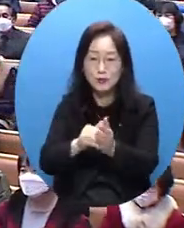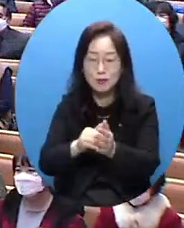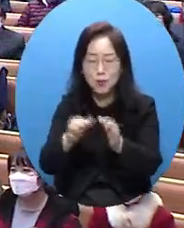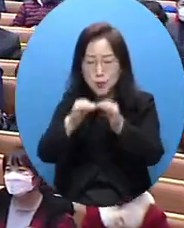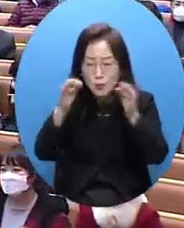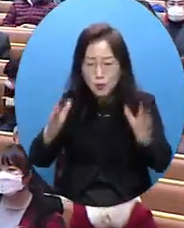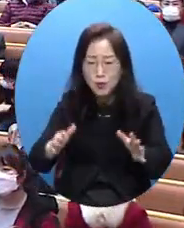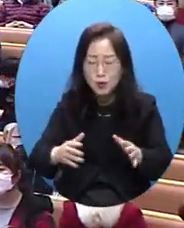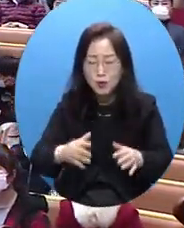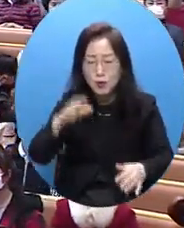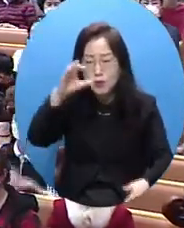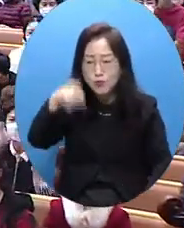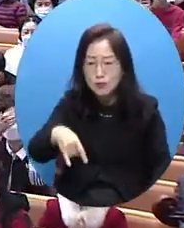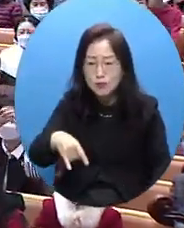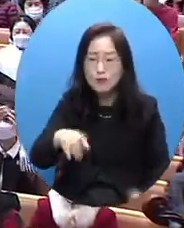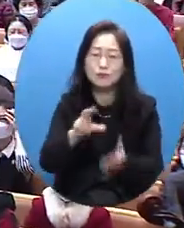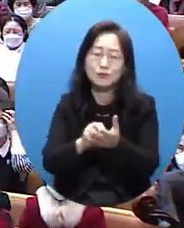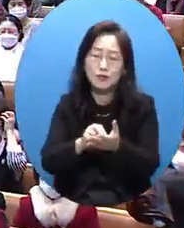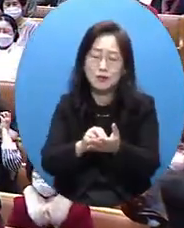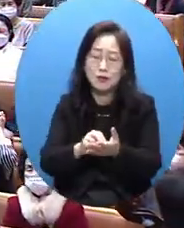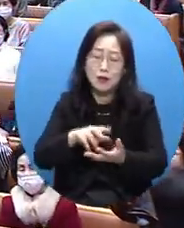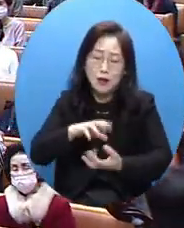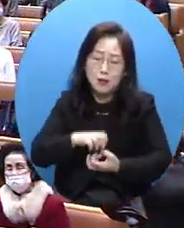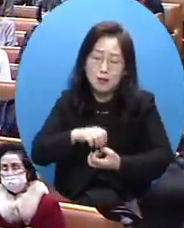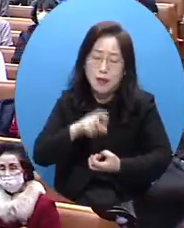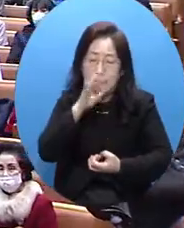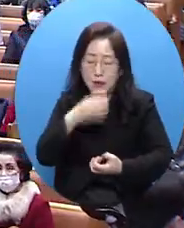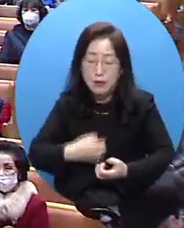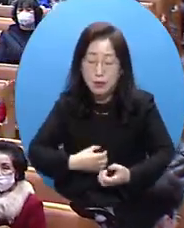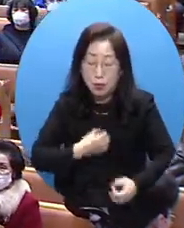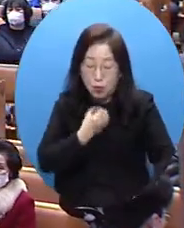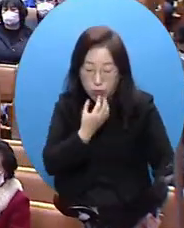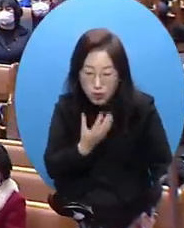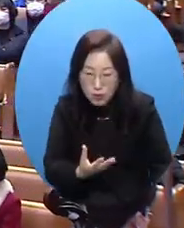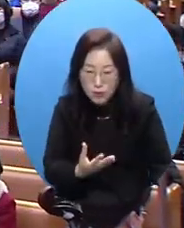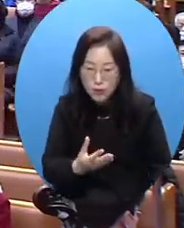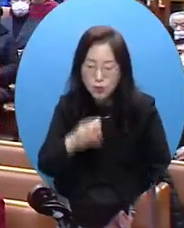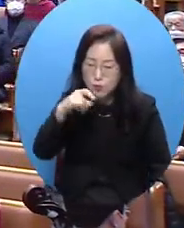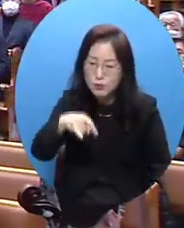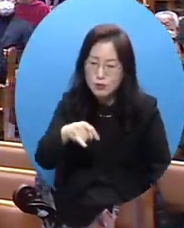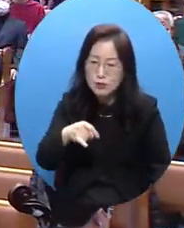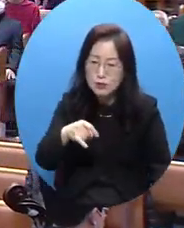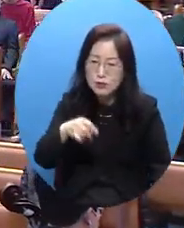at this time there's someone who has been suffering with